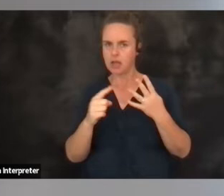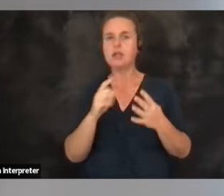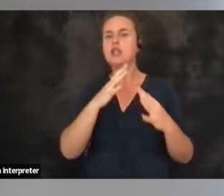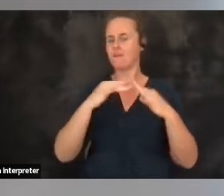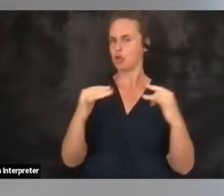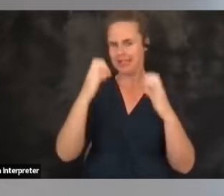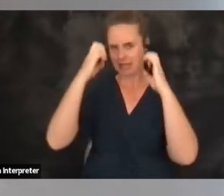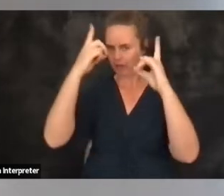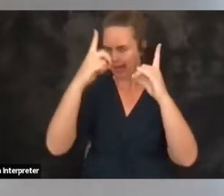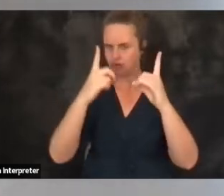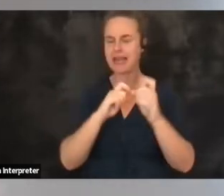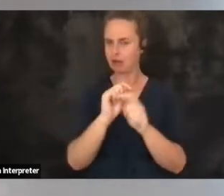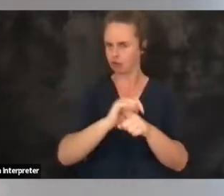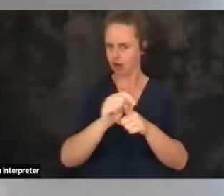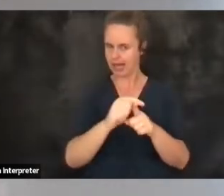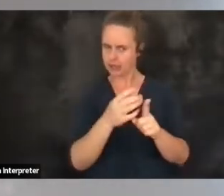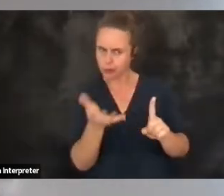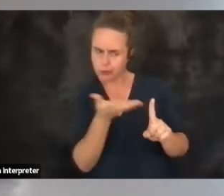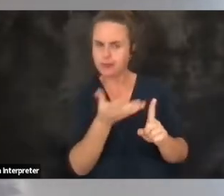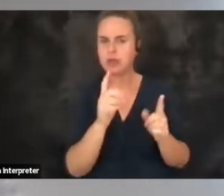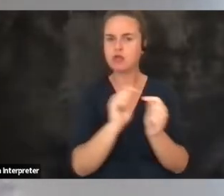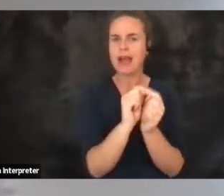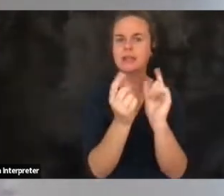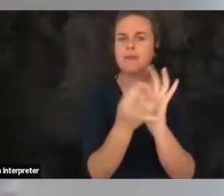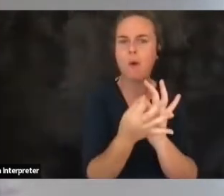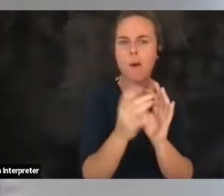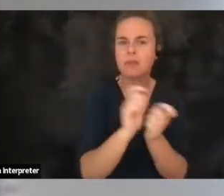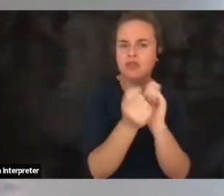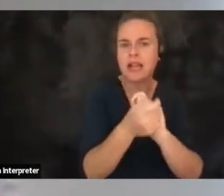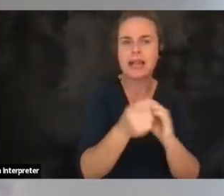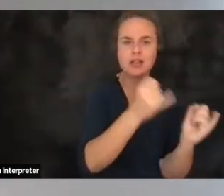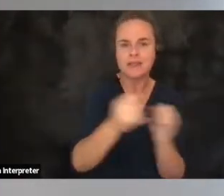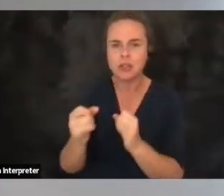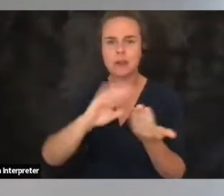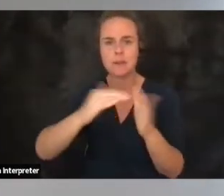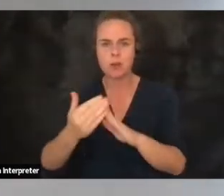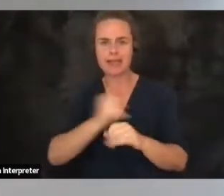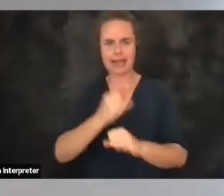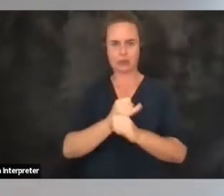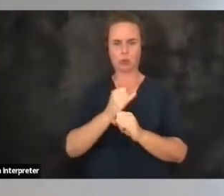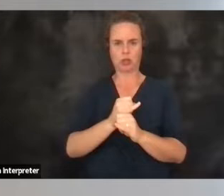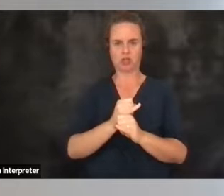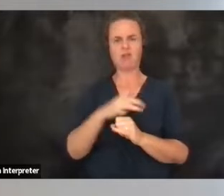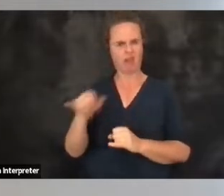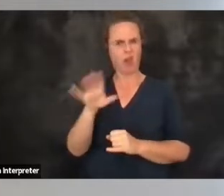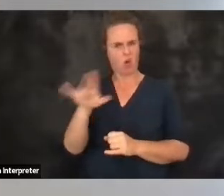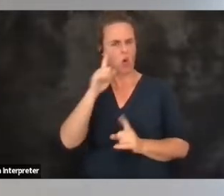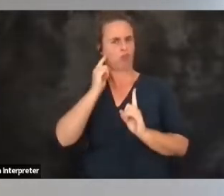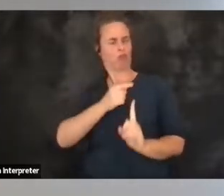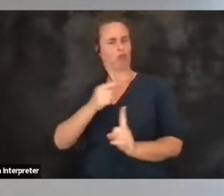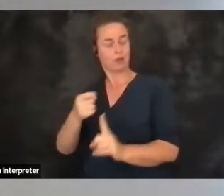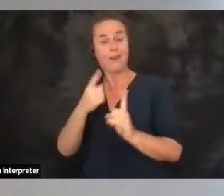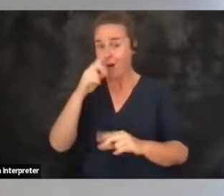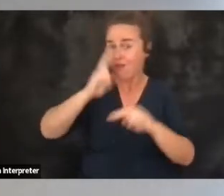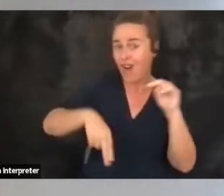training in the transformation of individuals, communities, and institutions. For fun, Krista is currently learning the art of